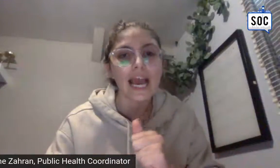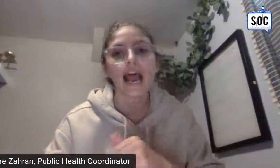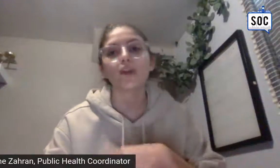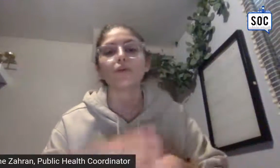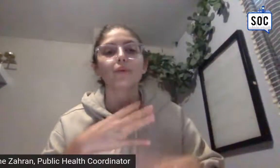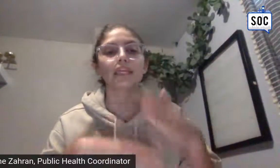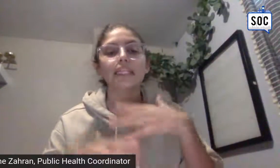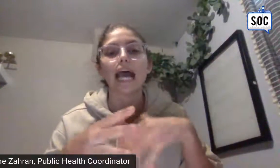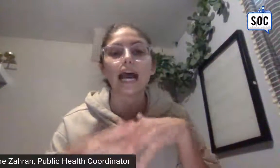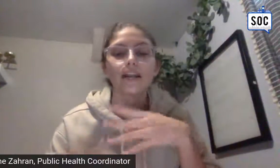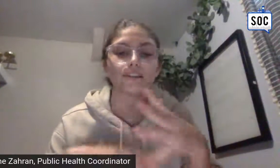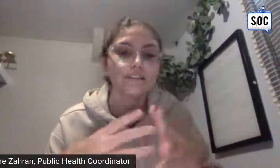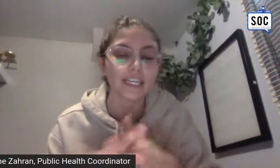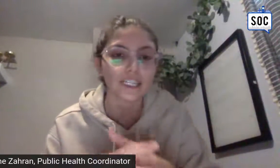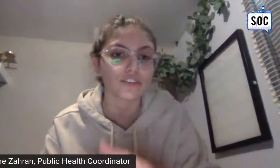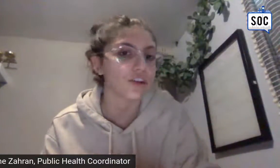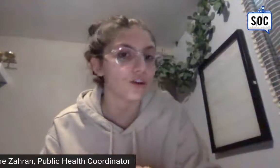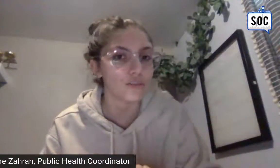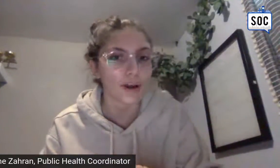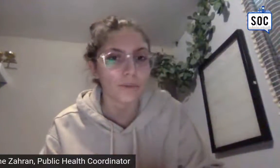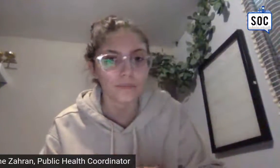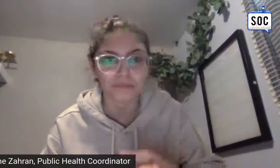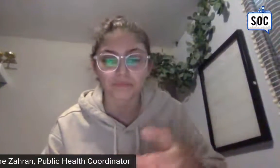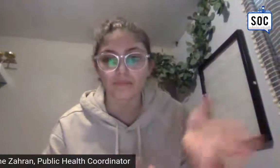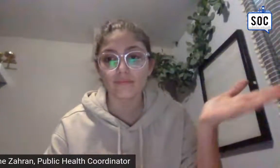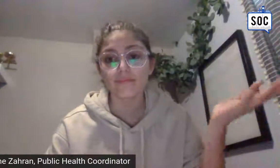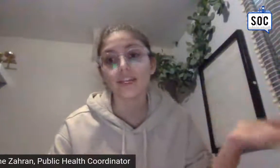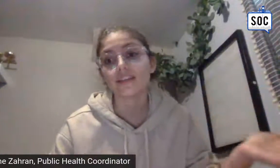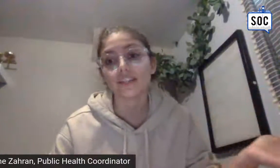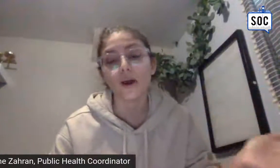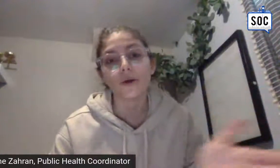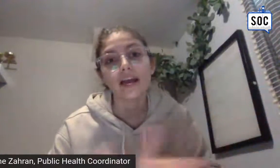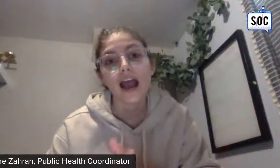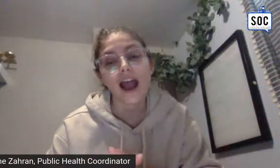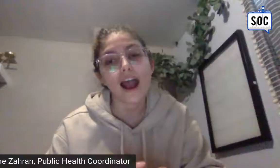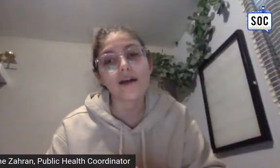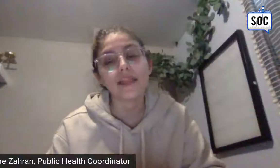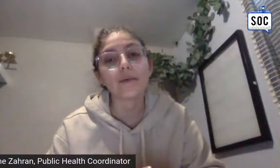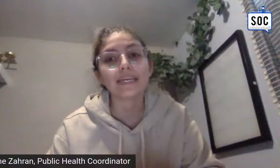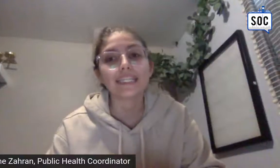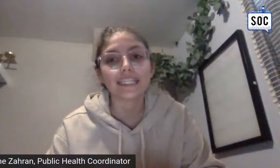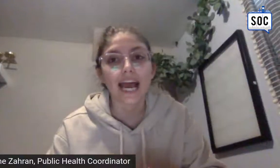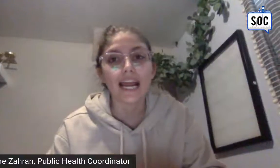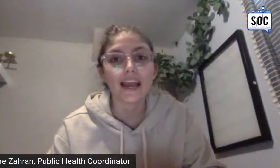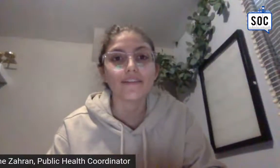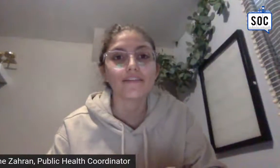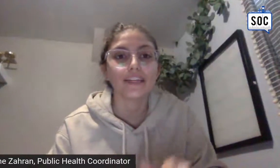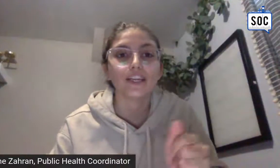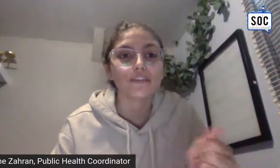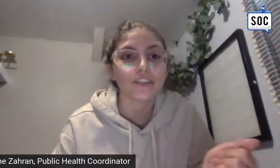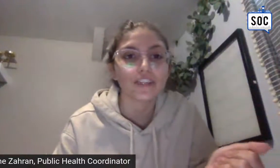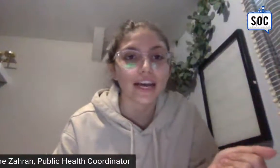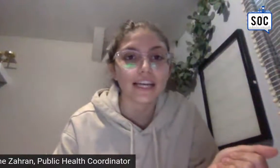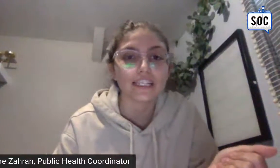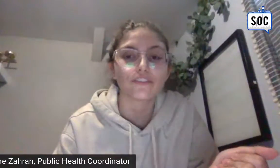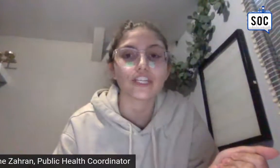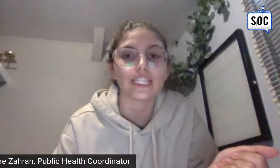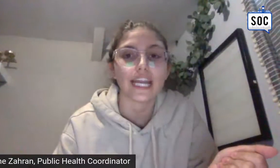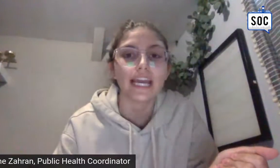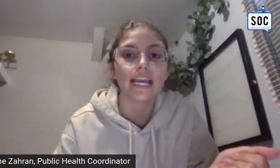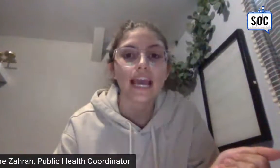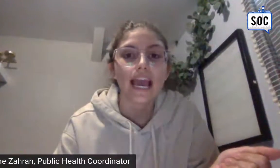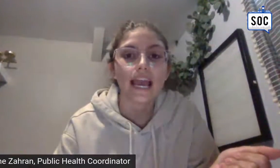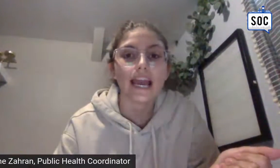doing and what we need to add or fix for the forum. So that being said, I have a video for you guys